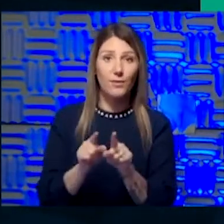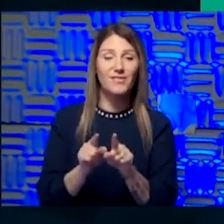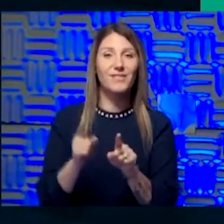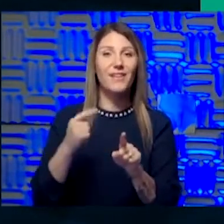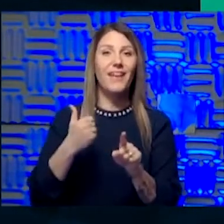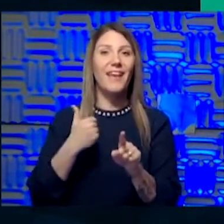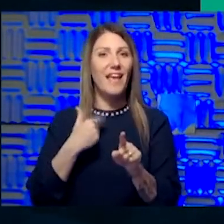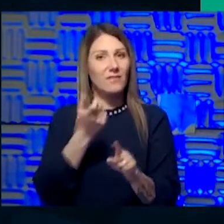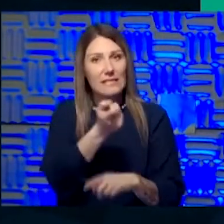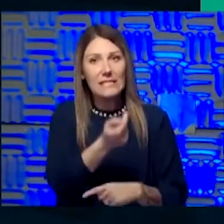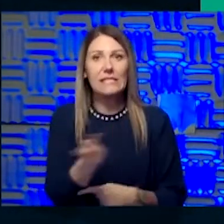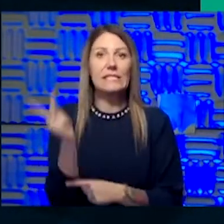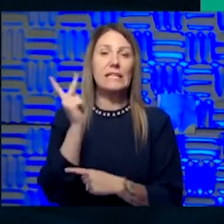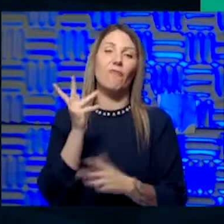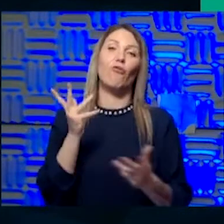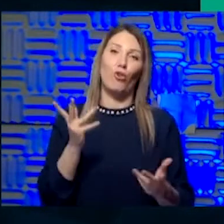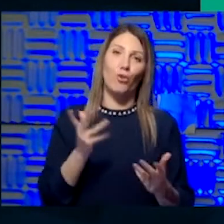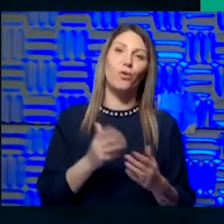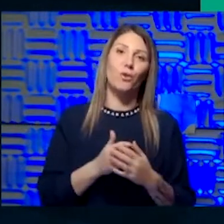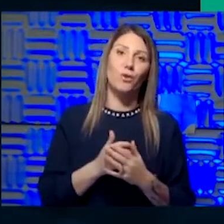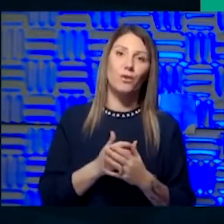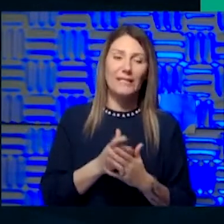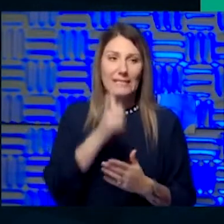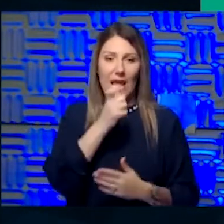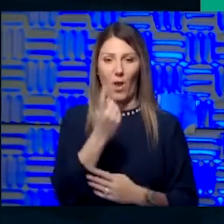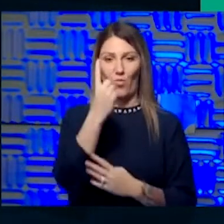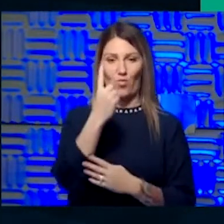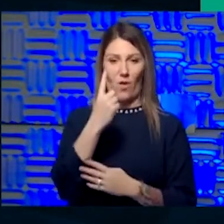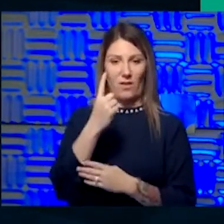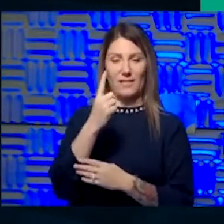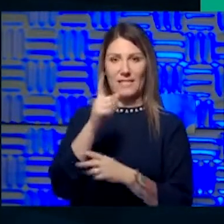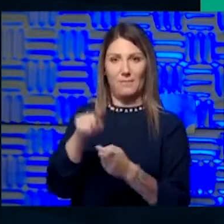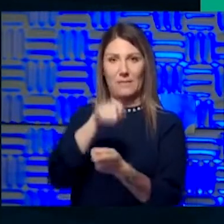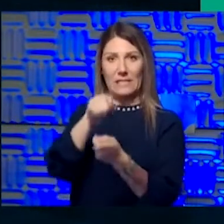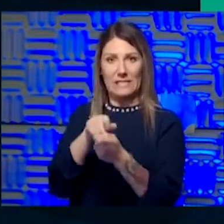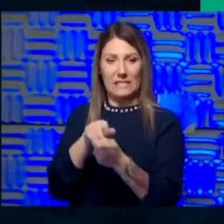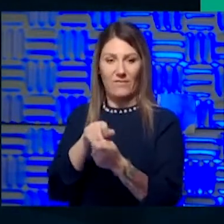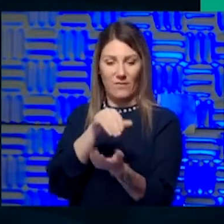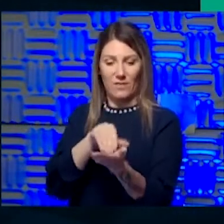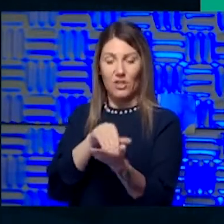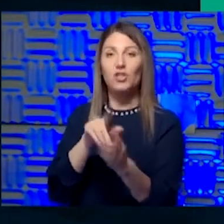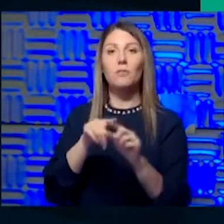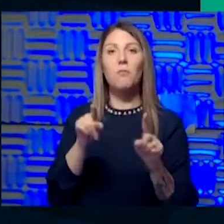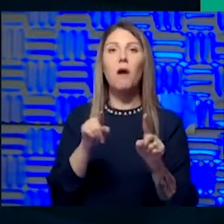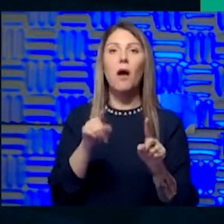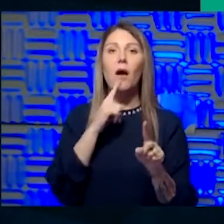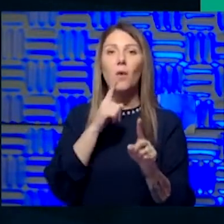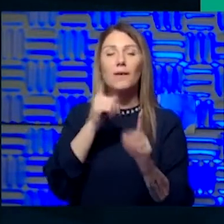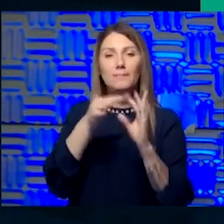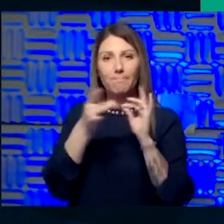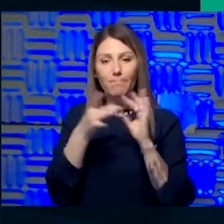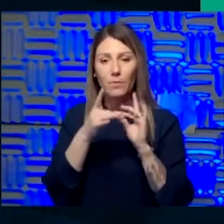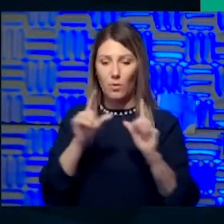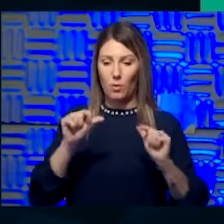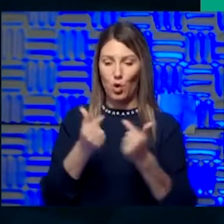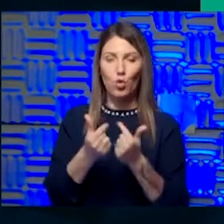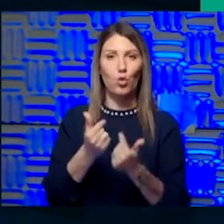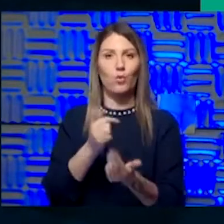have several. It's not, one individual physician that I can point out, but there have been a group of